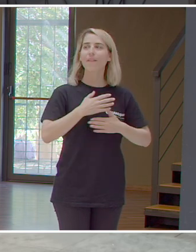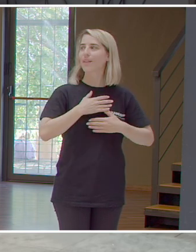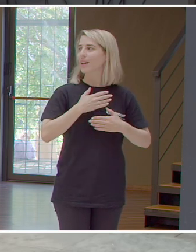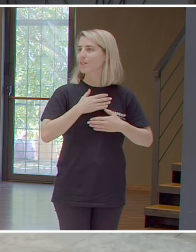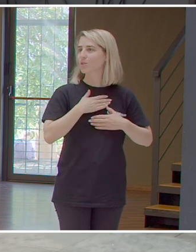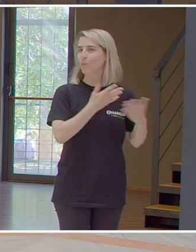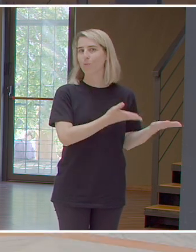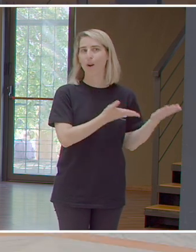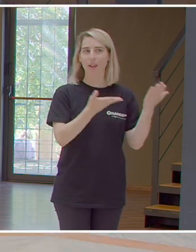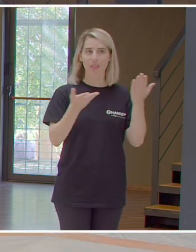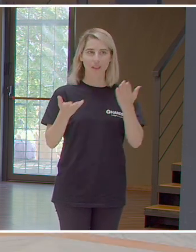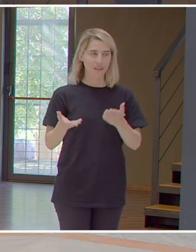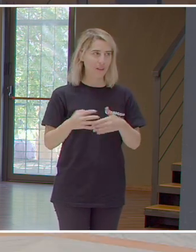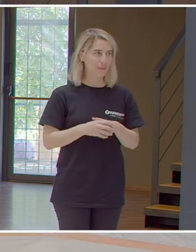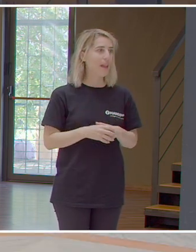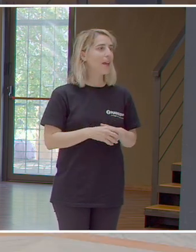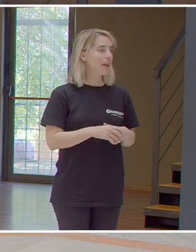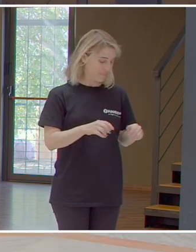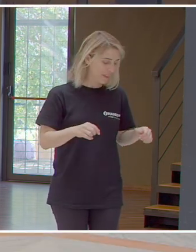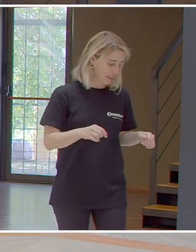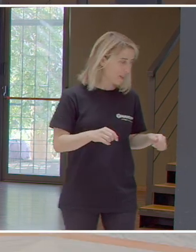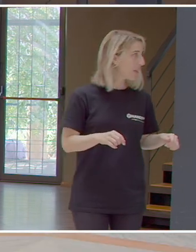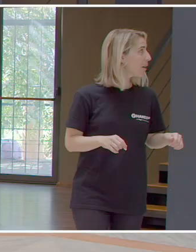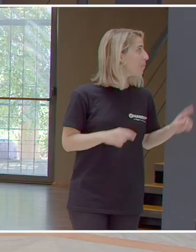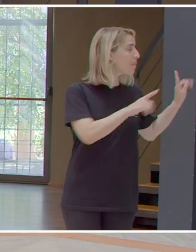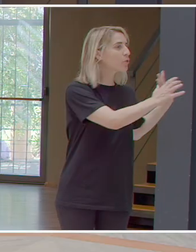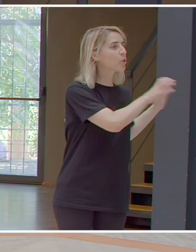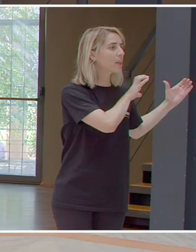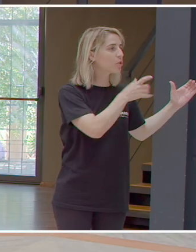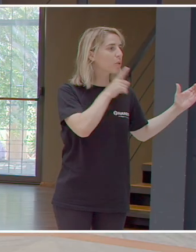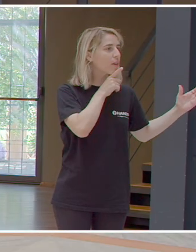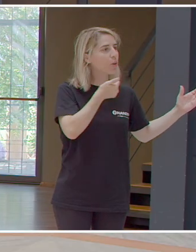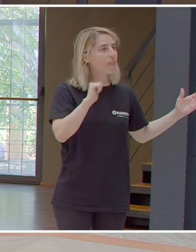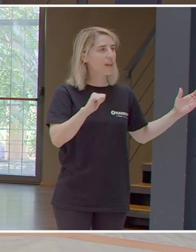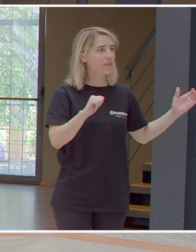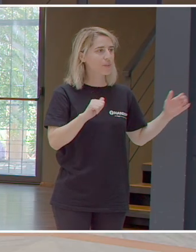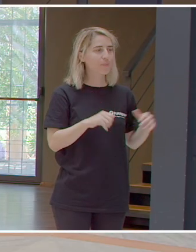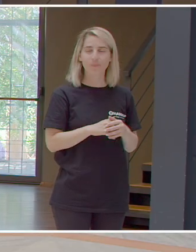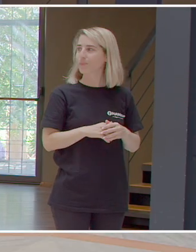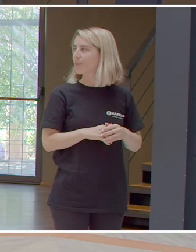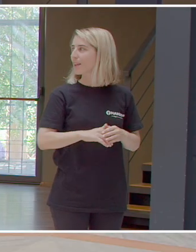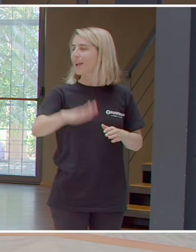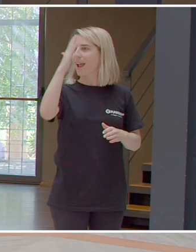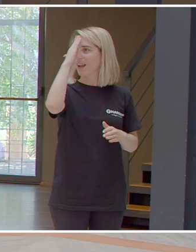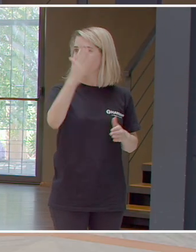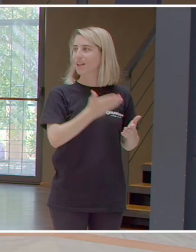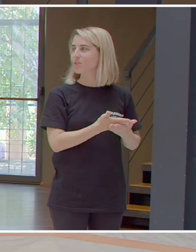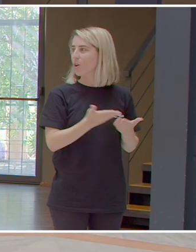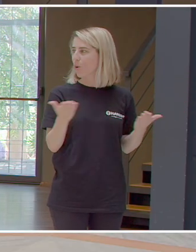for coming. It's my first time in Greece, and I have not learned more than Kalimera